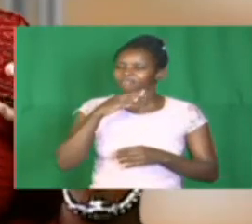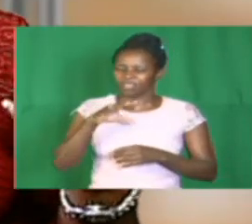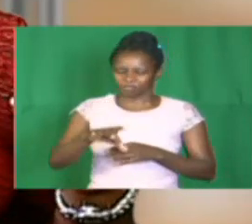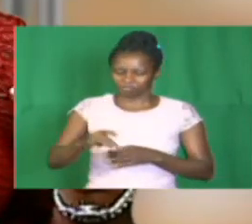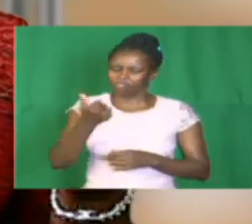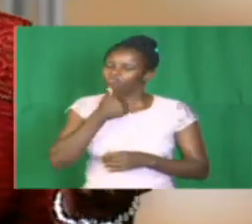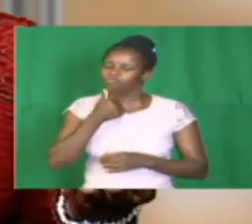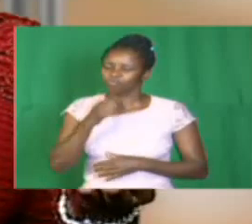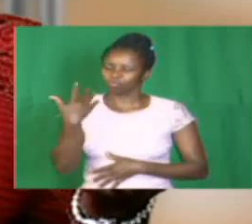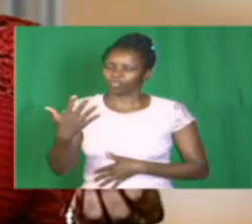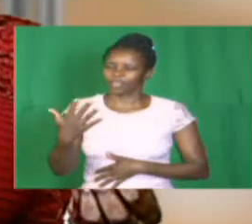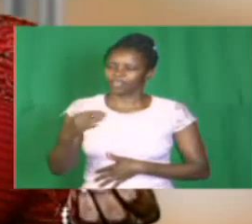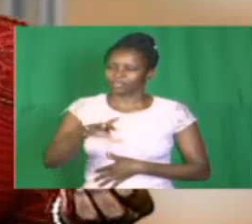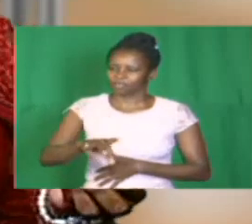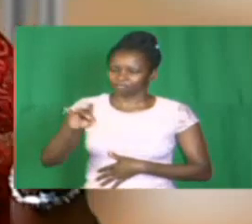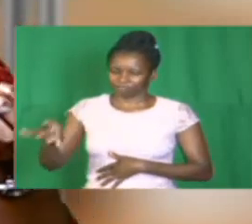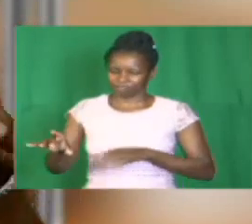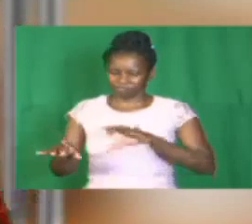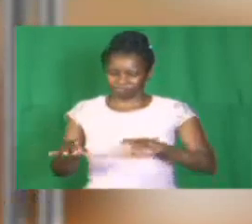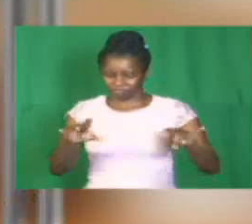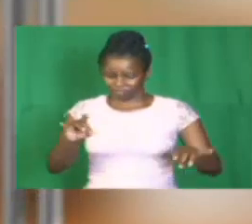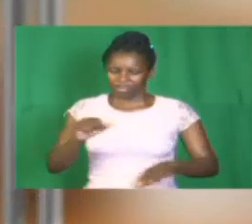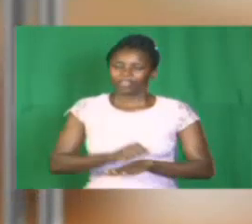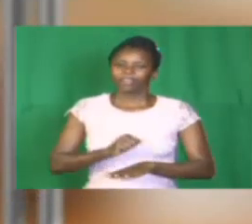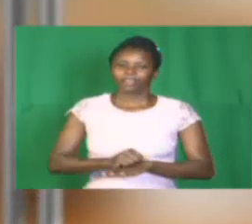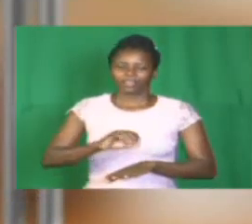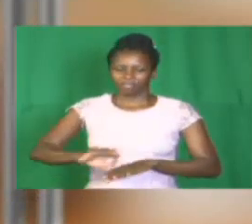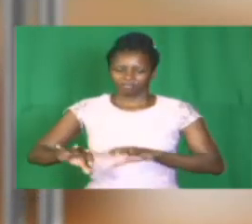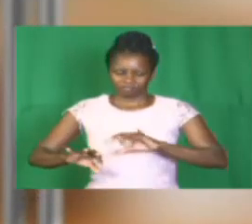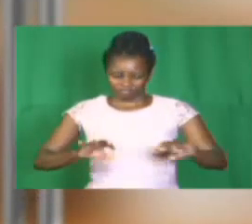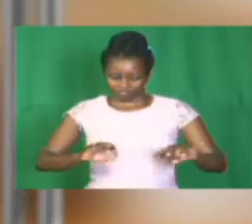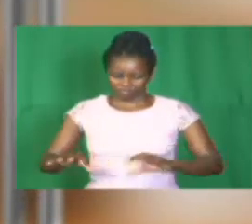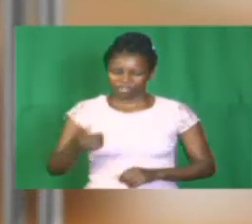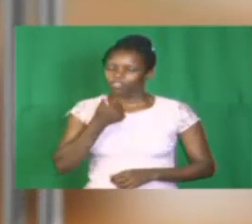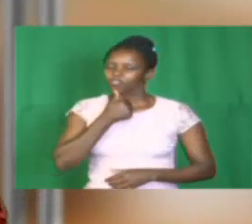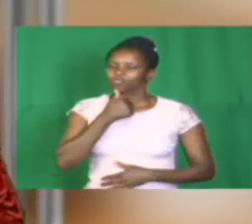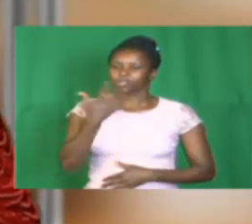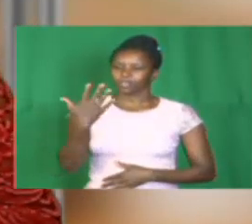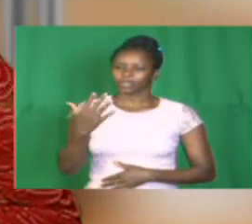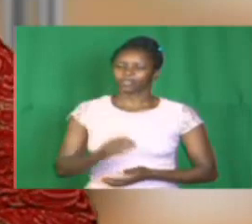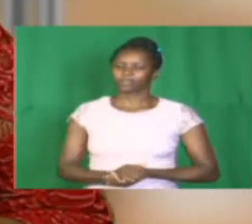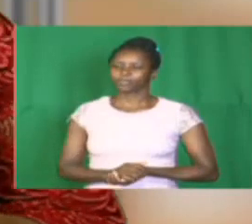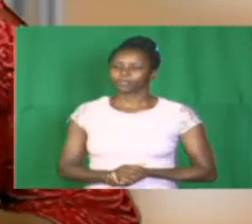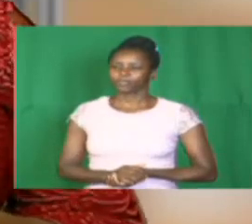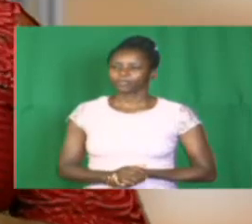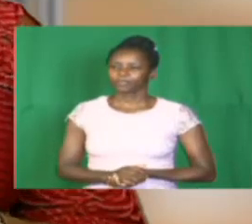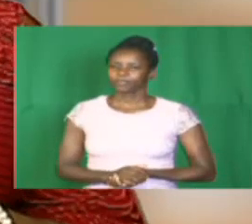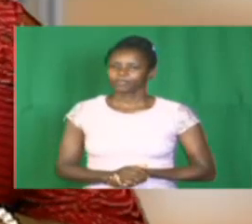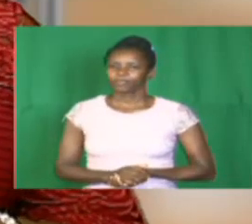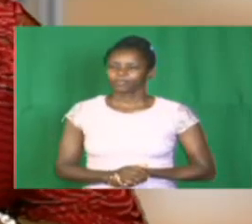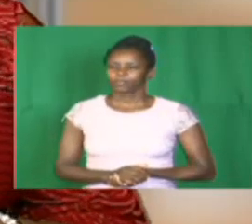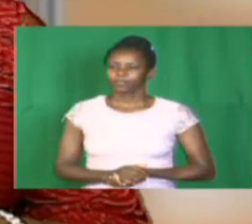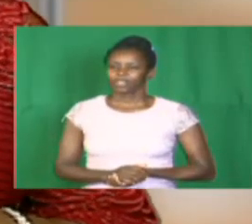to be held by our hands. You can sort them using this method. It has to